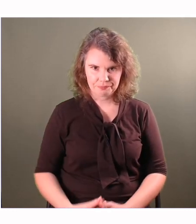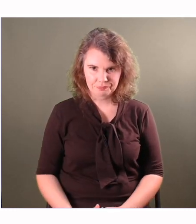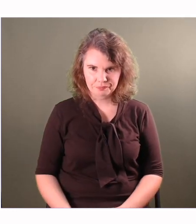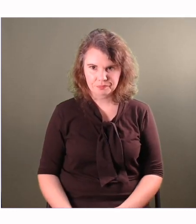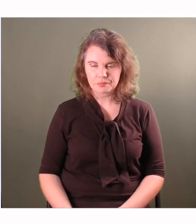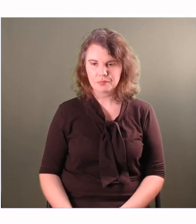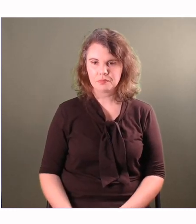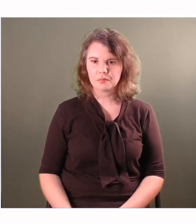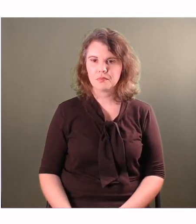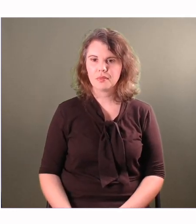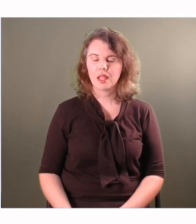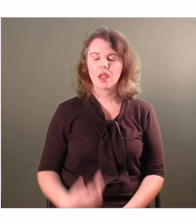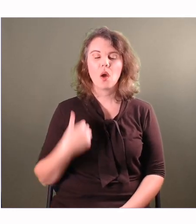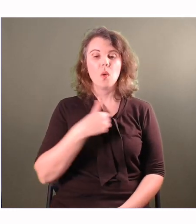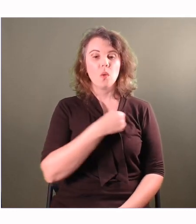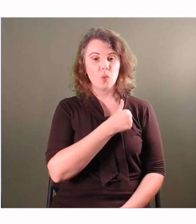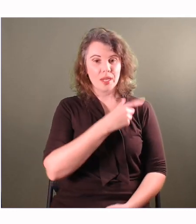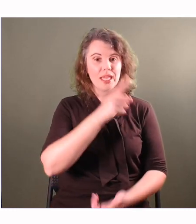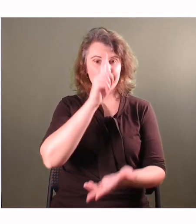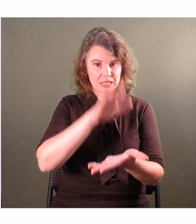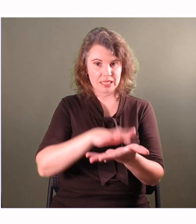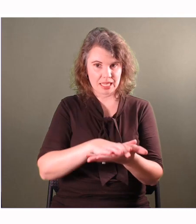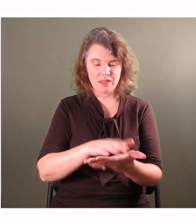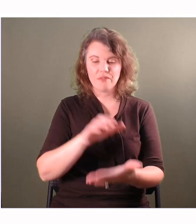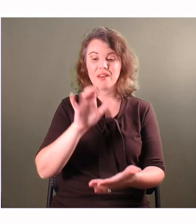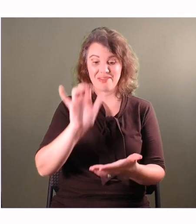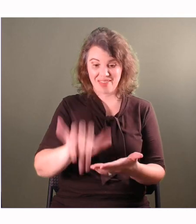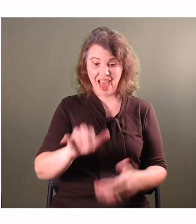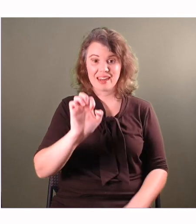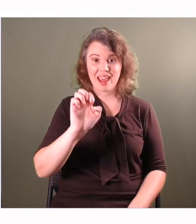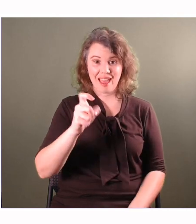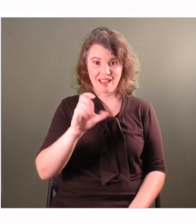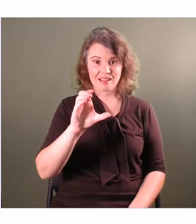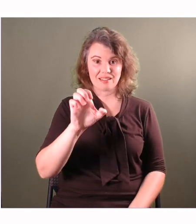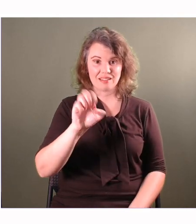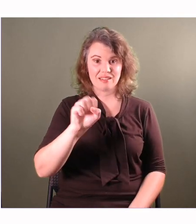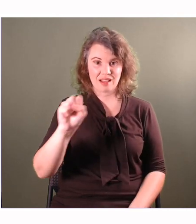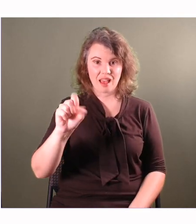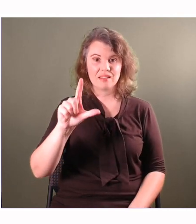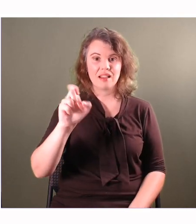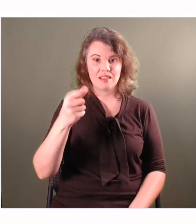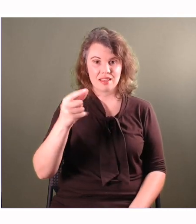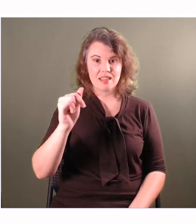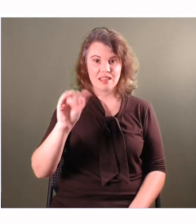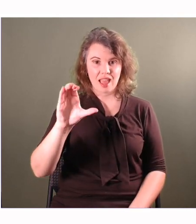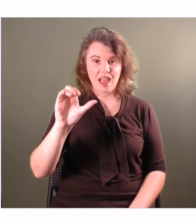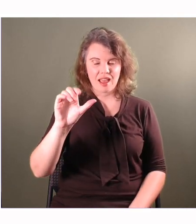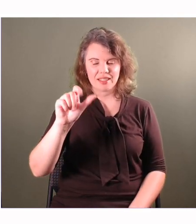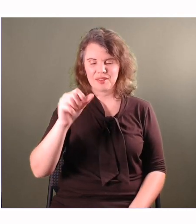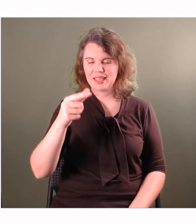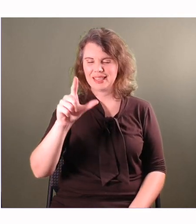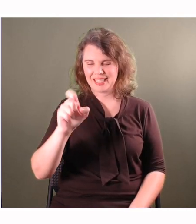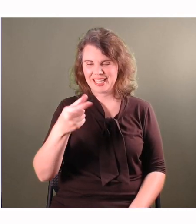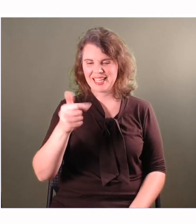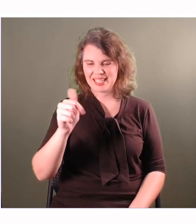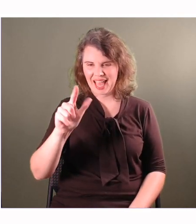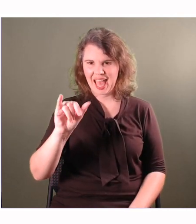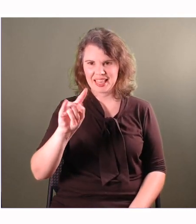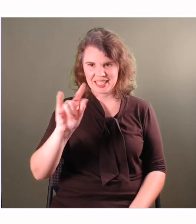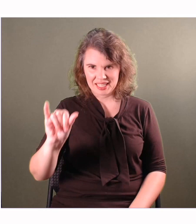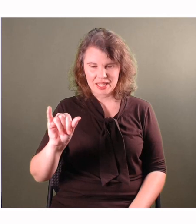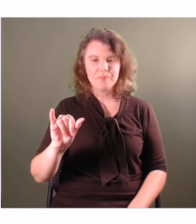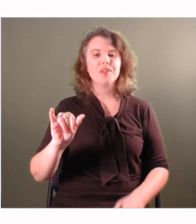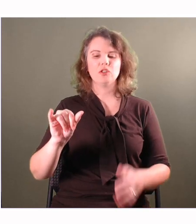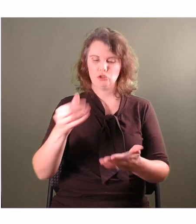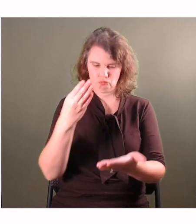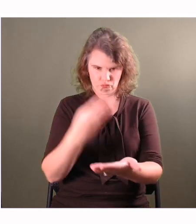We claim that the excess legality of these restricted consonant slips is a result of implicit learning,